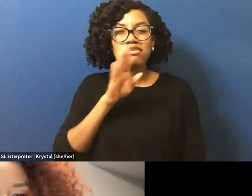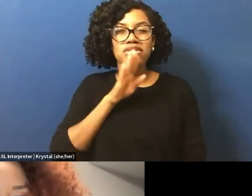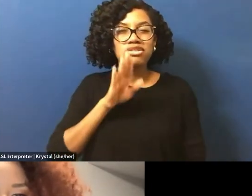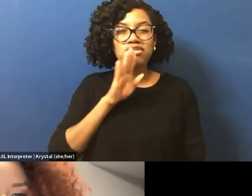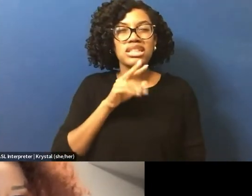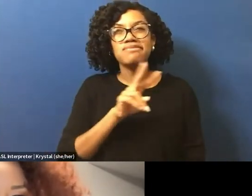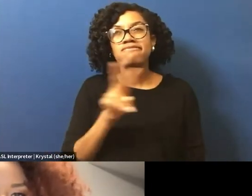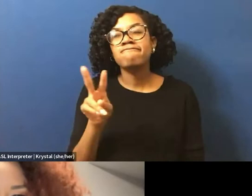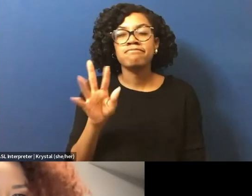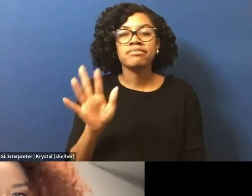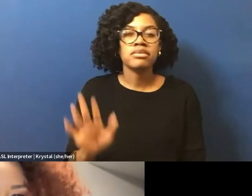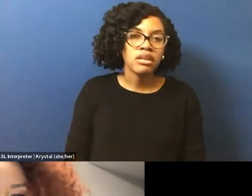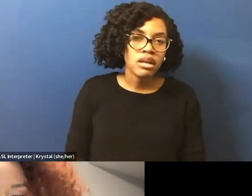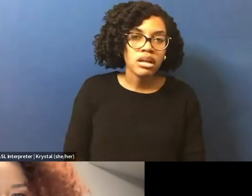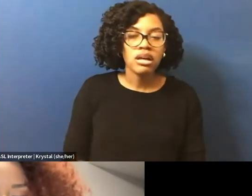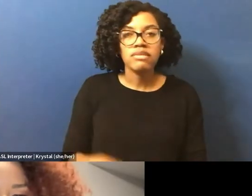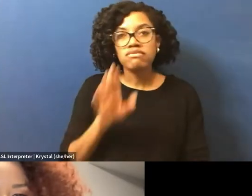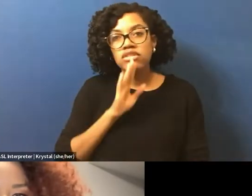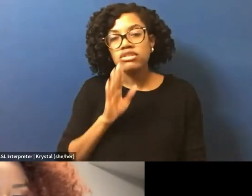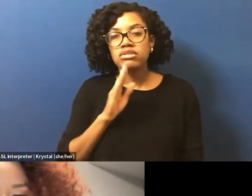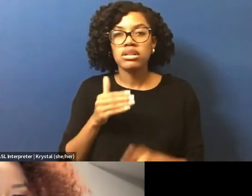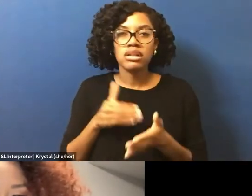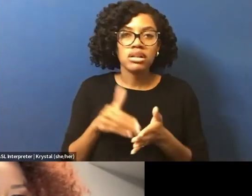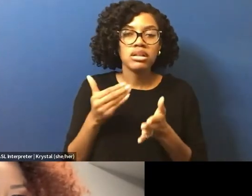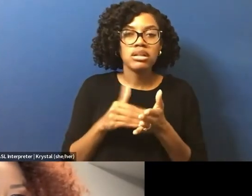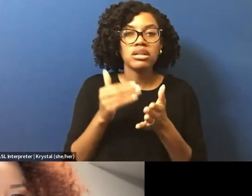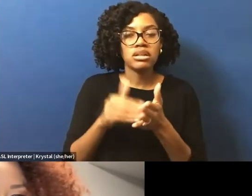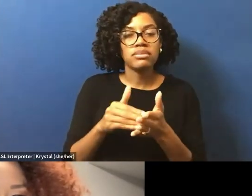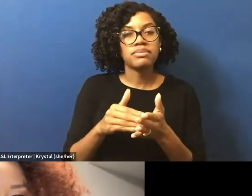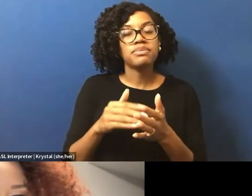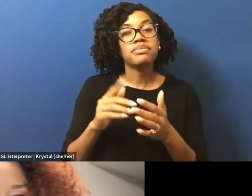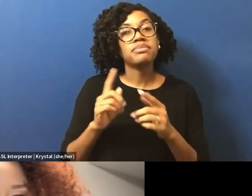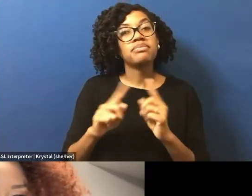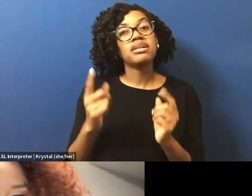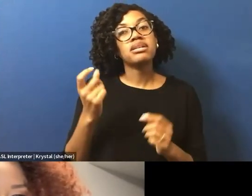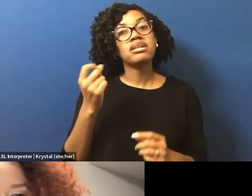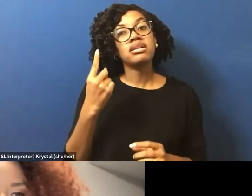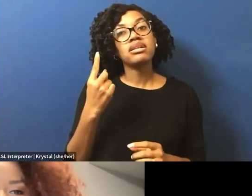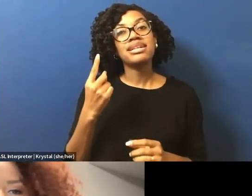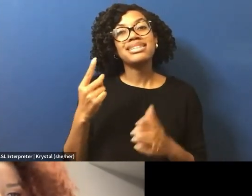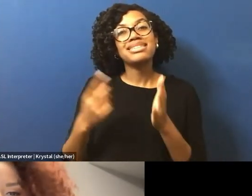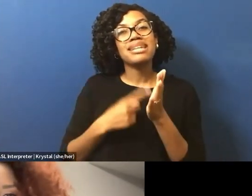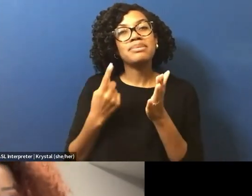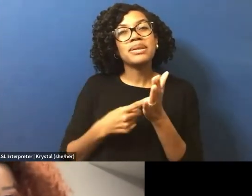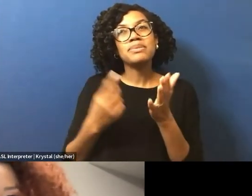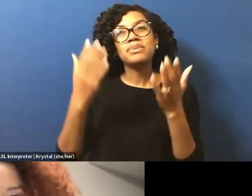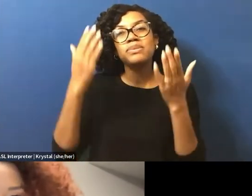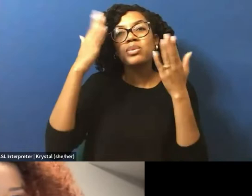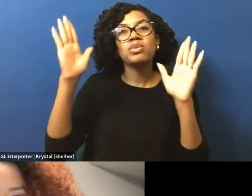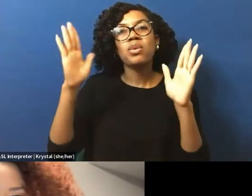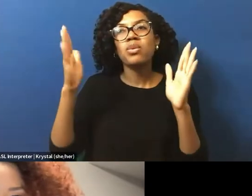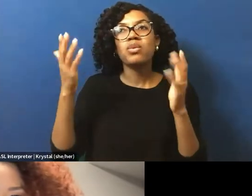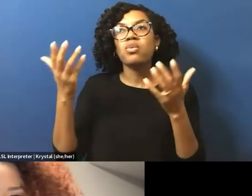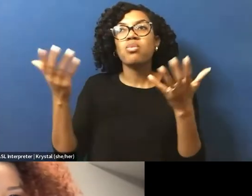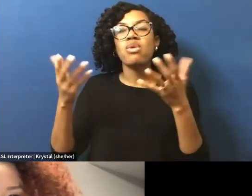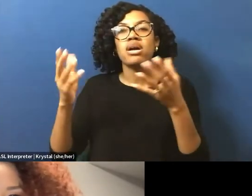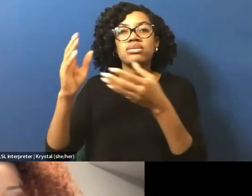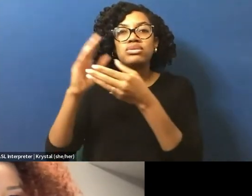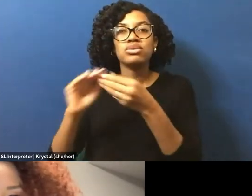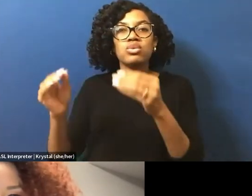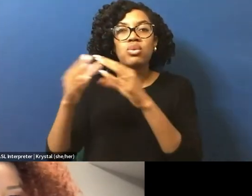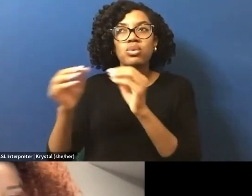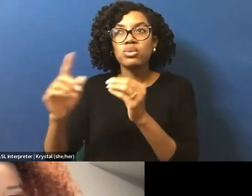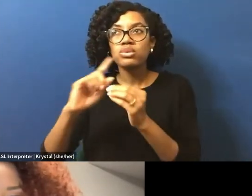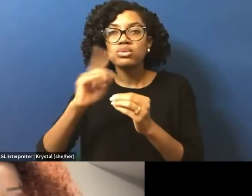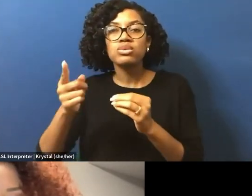were talking about the narratives, sometimes you don't know what new narrative to make and what could be. And one of the